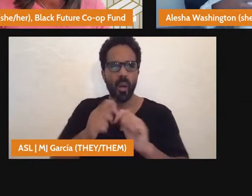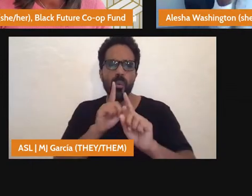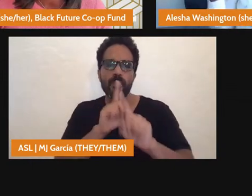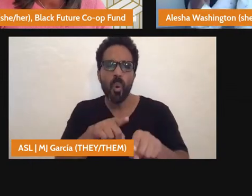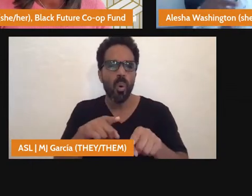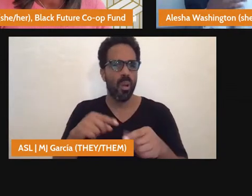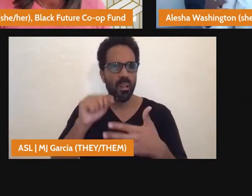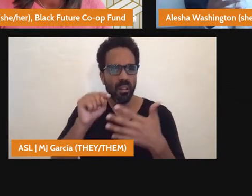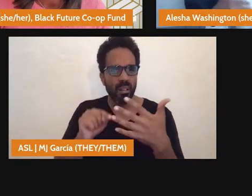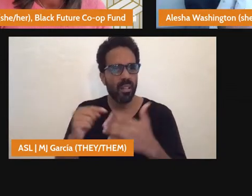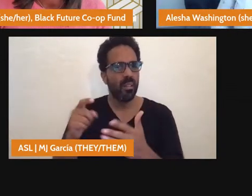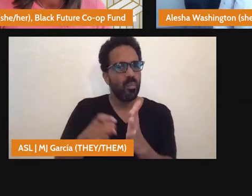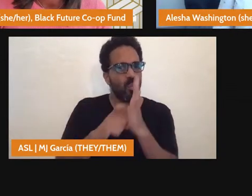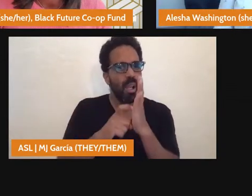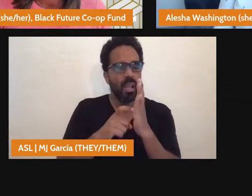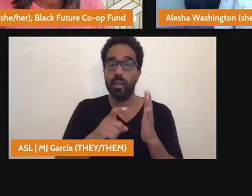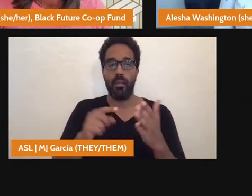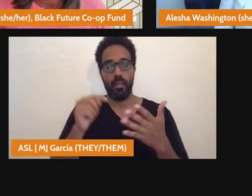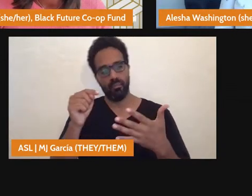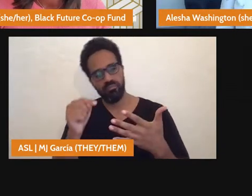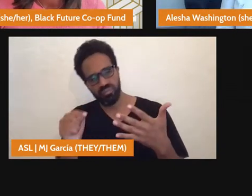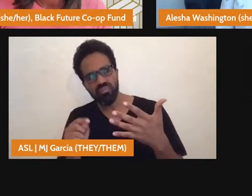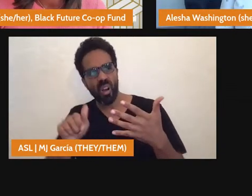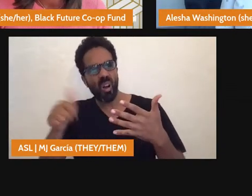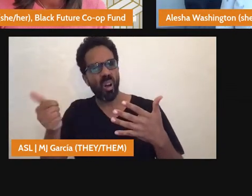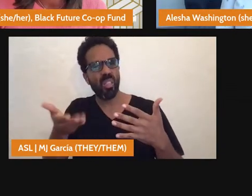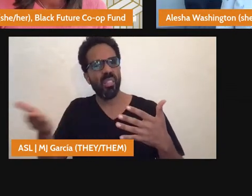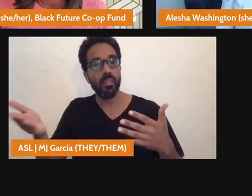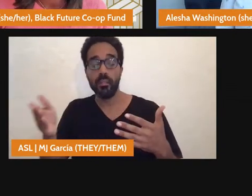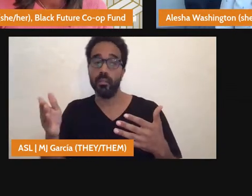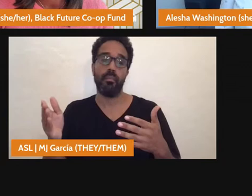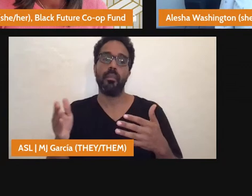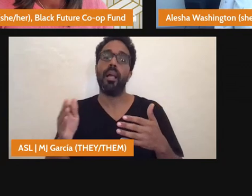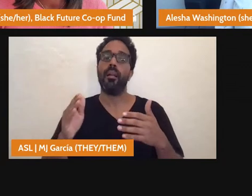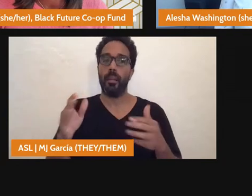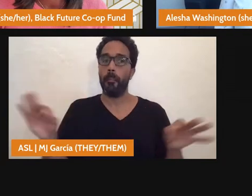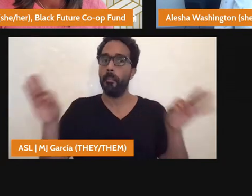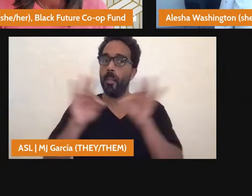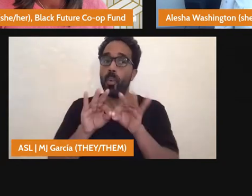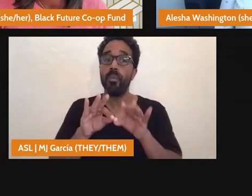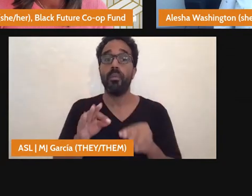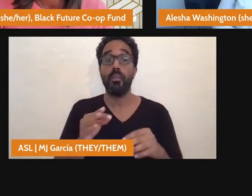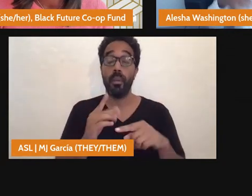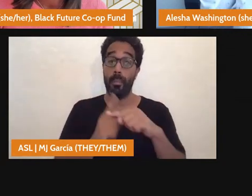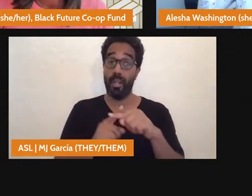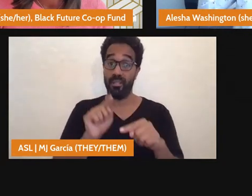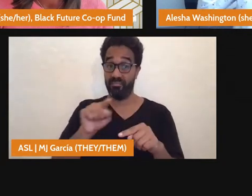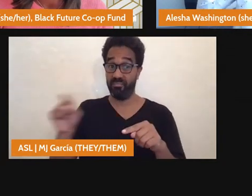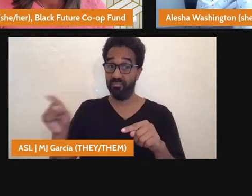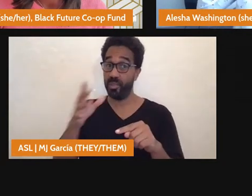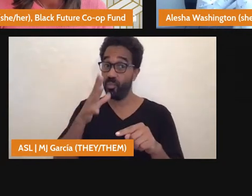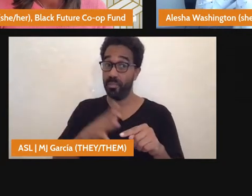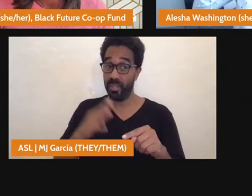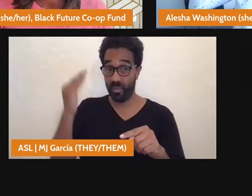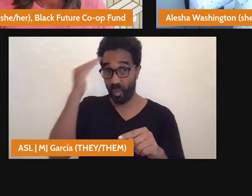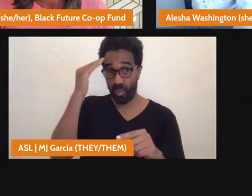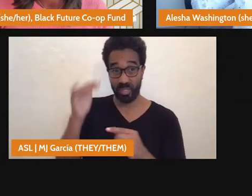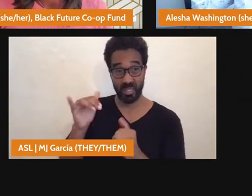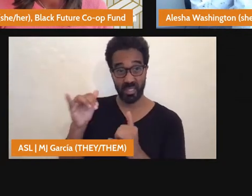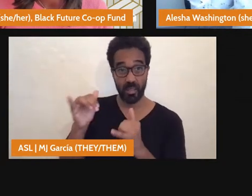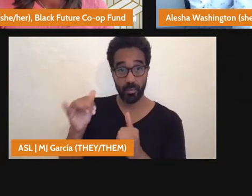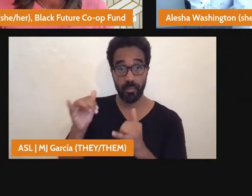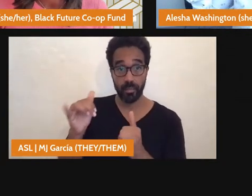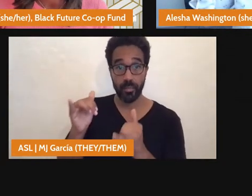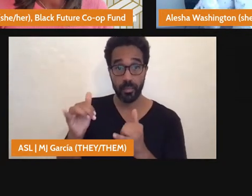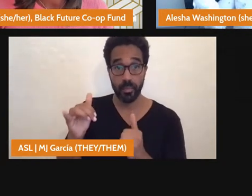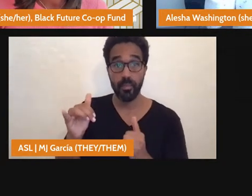these are all the things that we can do. I know also from experience, and I know you ladies know as well, that we're kind of sitting now as the CEOs